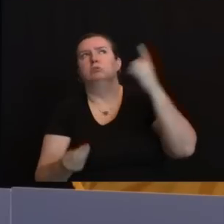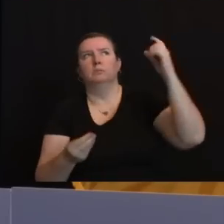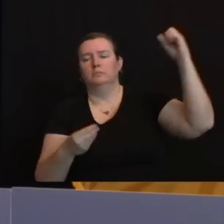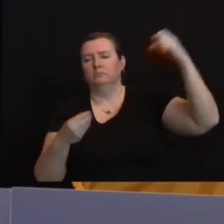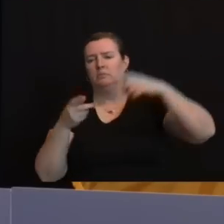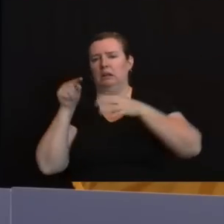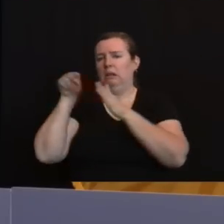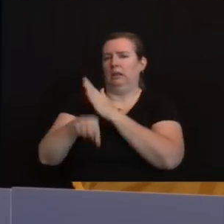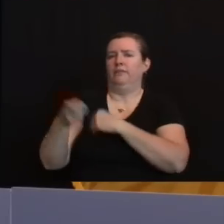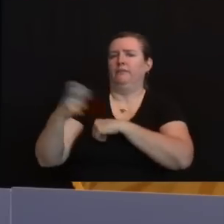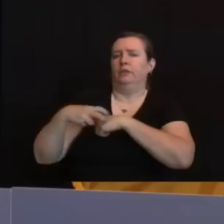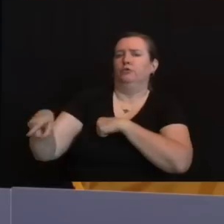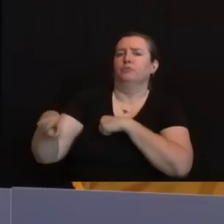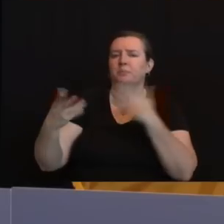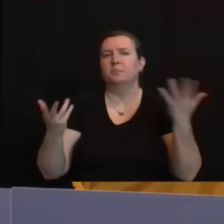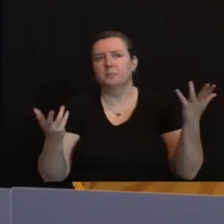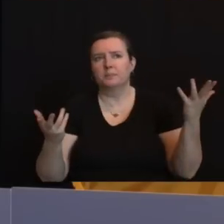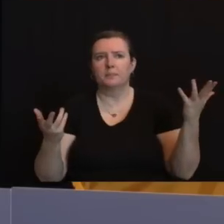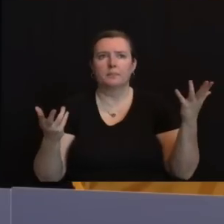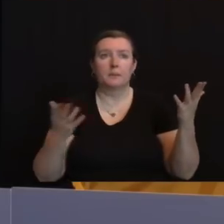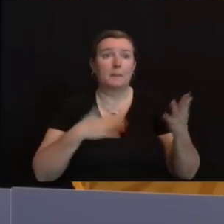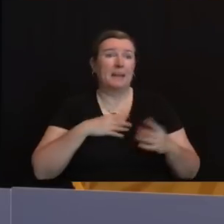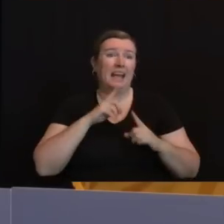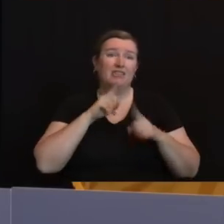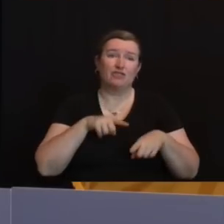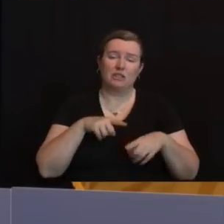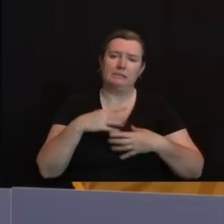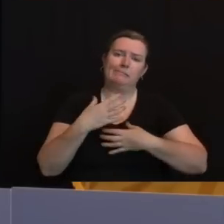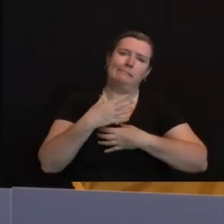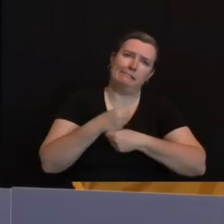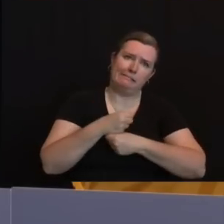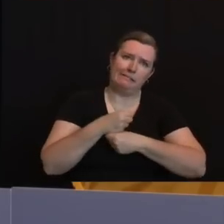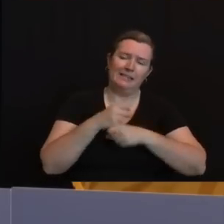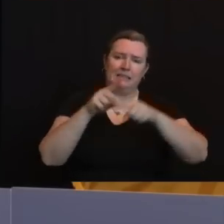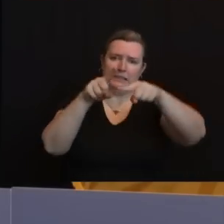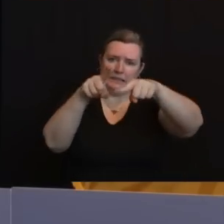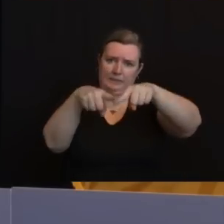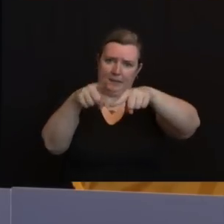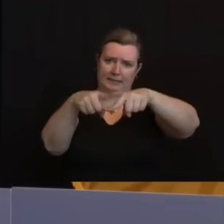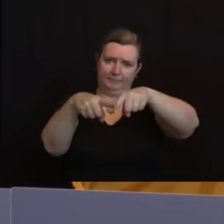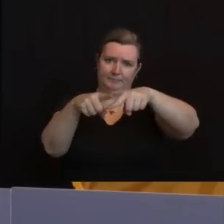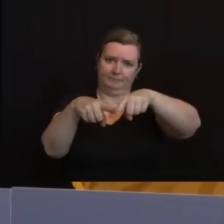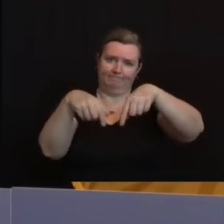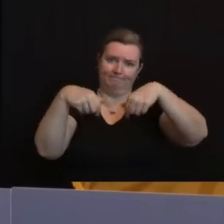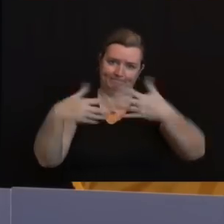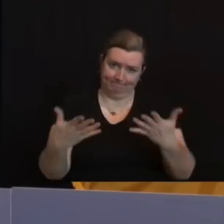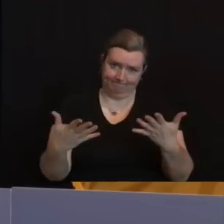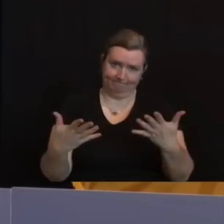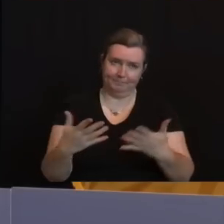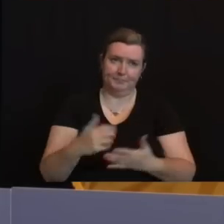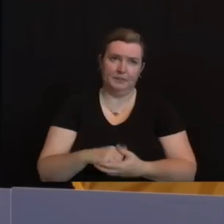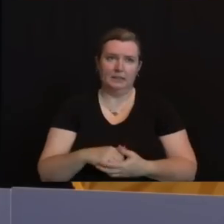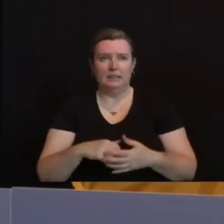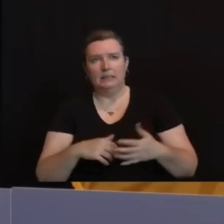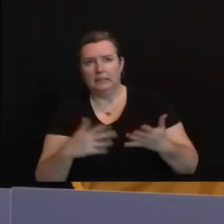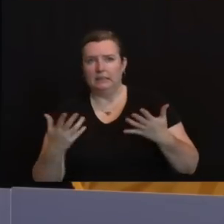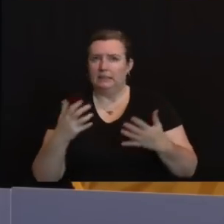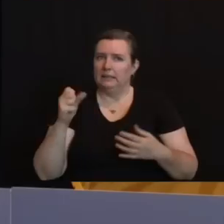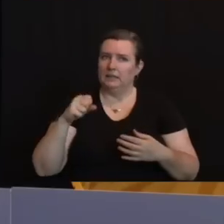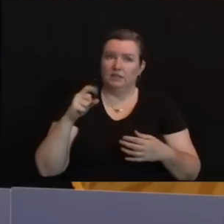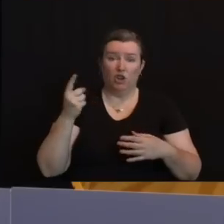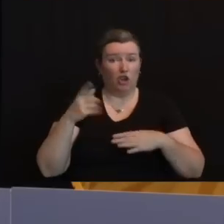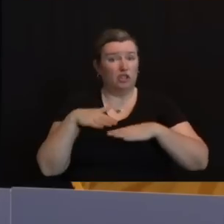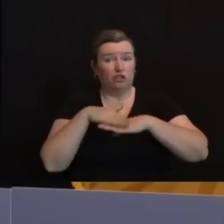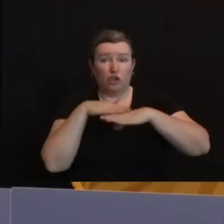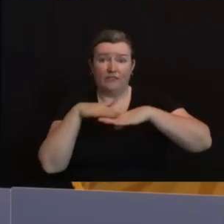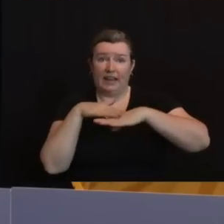So the short answer is it depends. Yeah. And yes, you definitely want to clean and disinfect